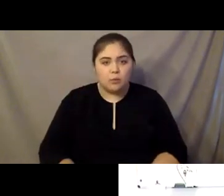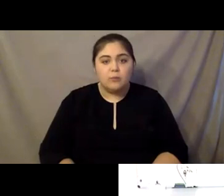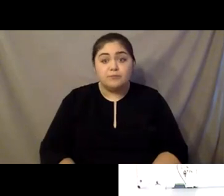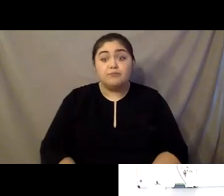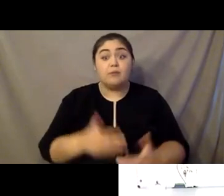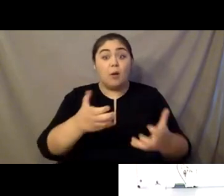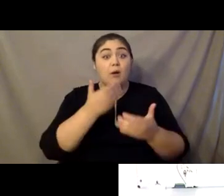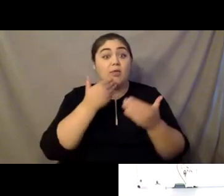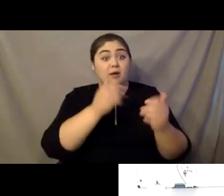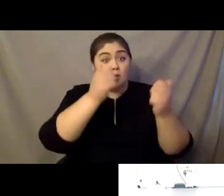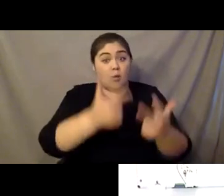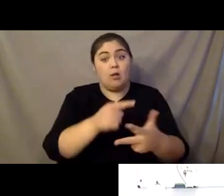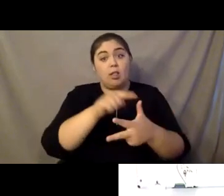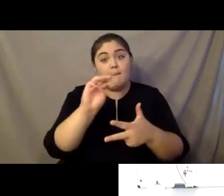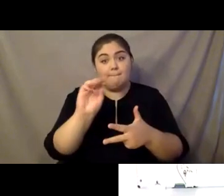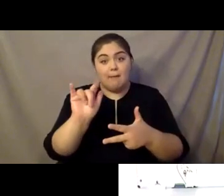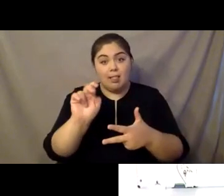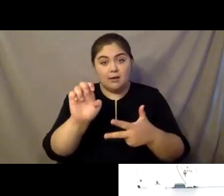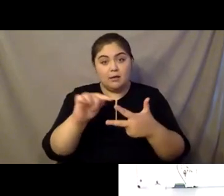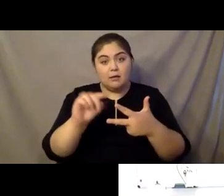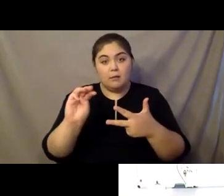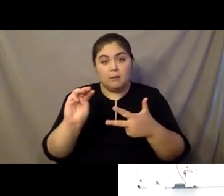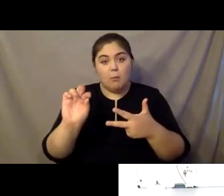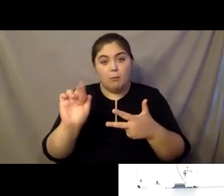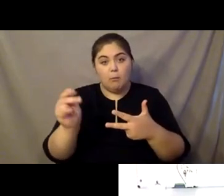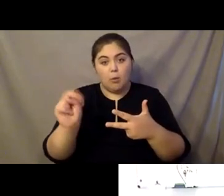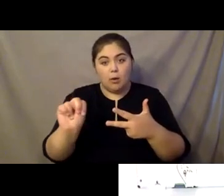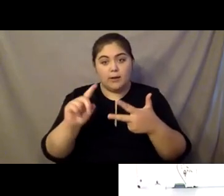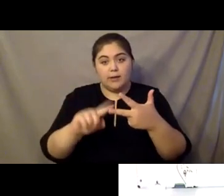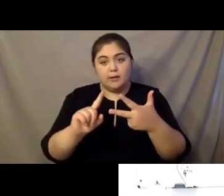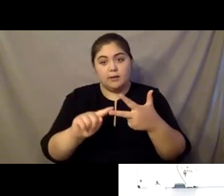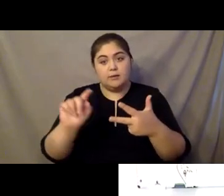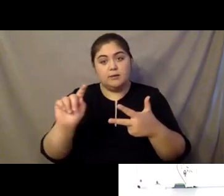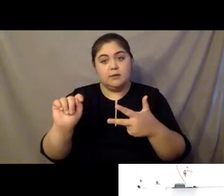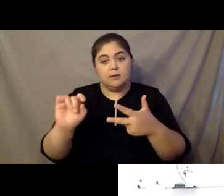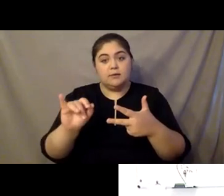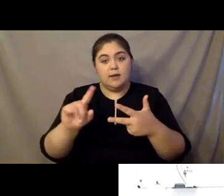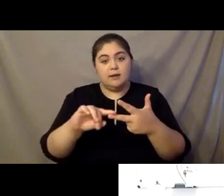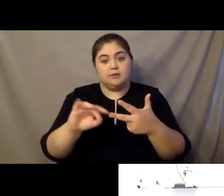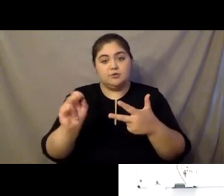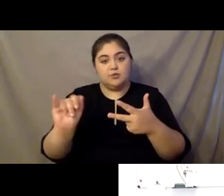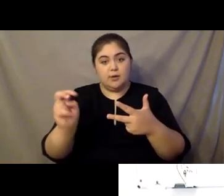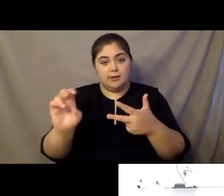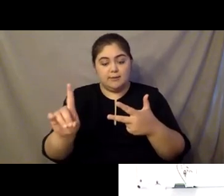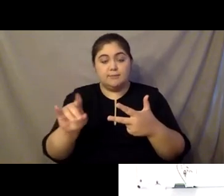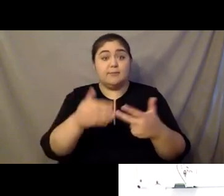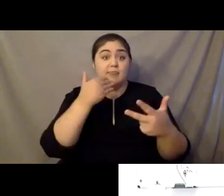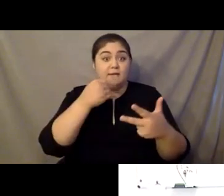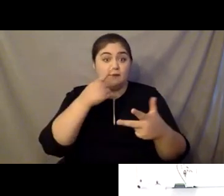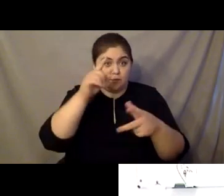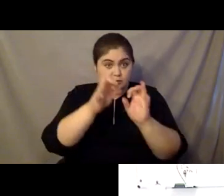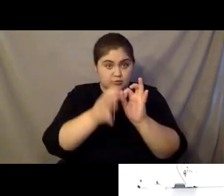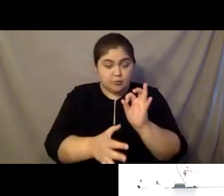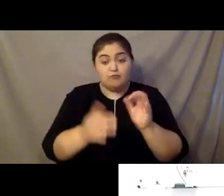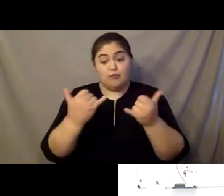speakers, Melanie, Morgan, and Jordan, and our sign language interpreter, Tessa. We don't have any questions, so at